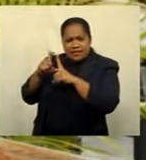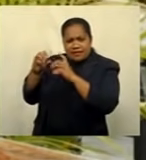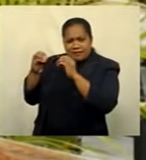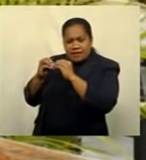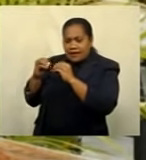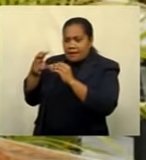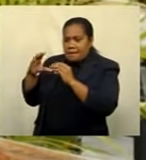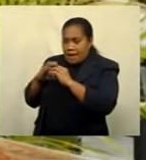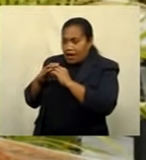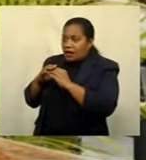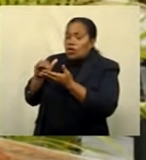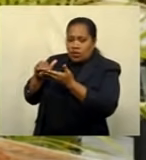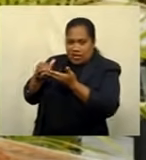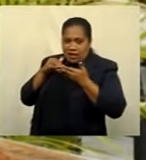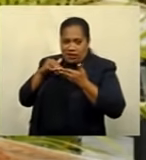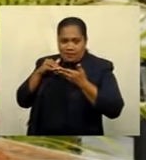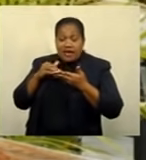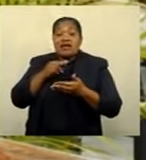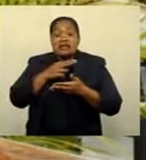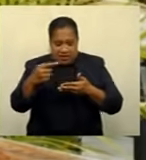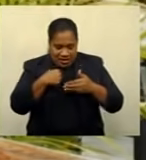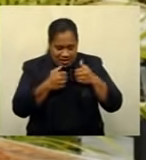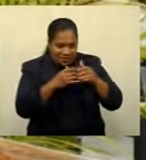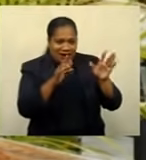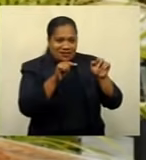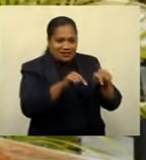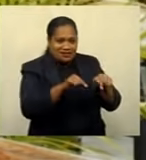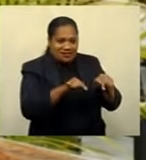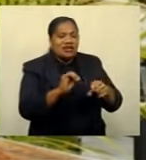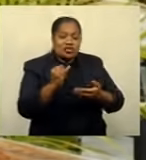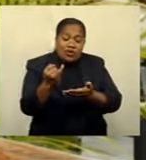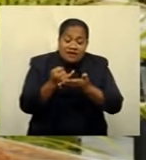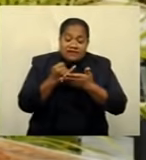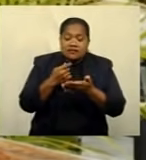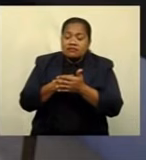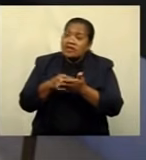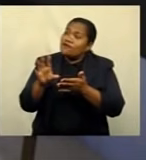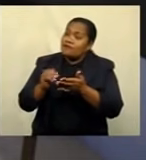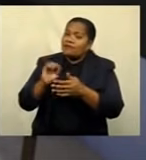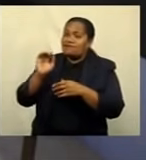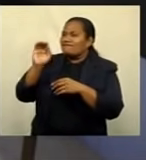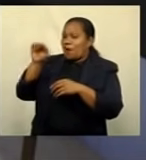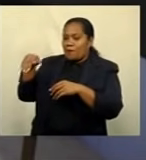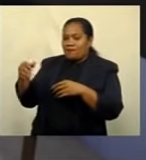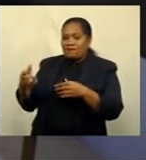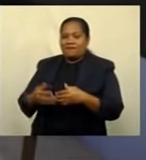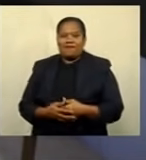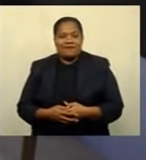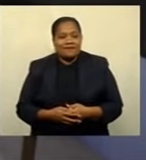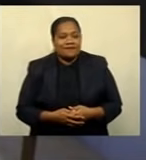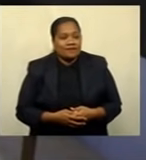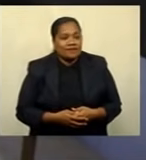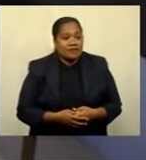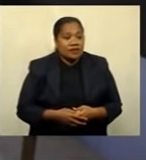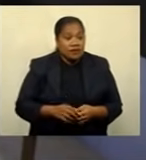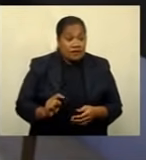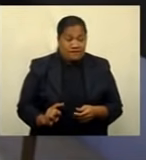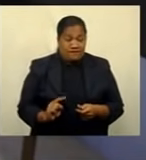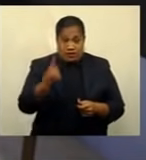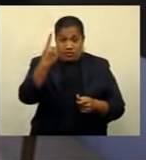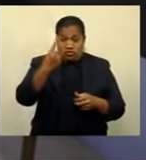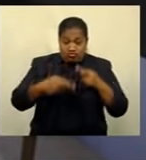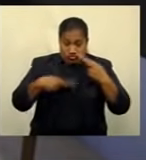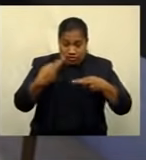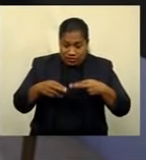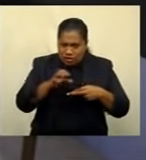help, and then I start here, and I also invest some money from back home. Despite his first restaurant not working according